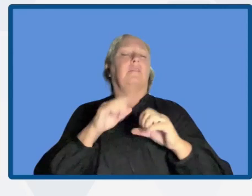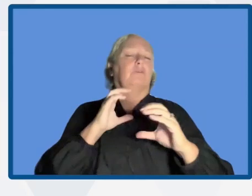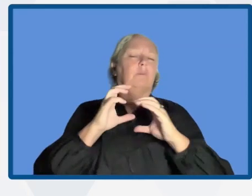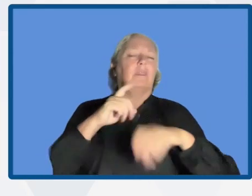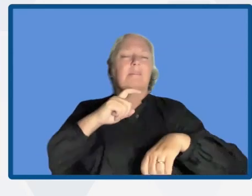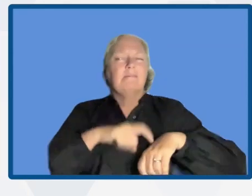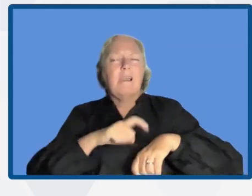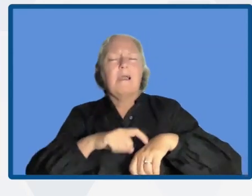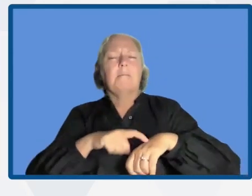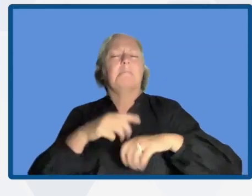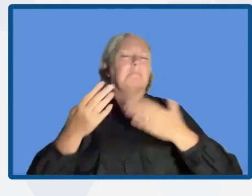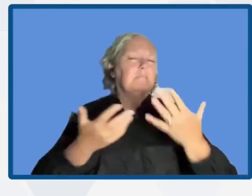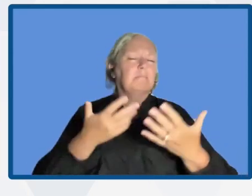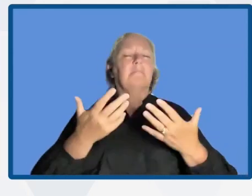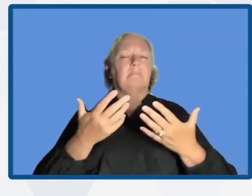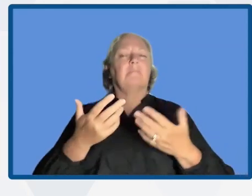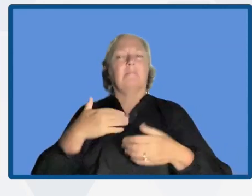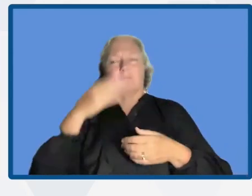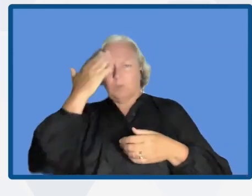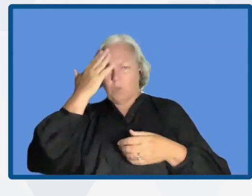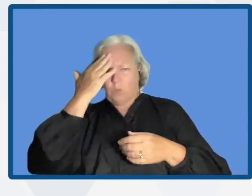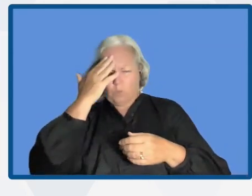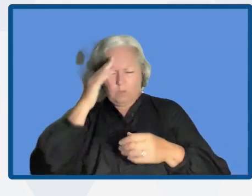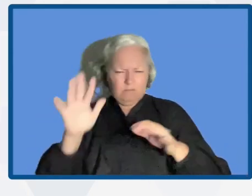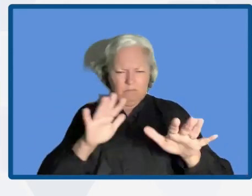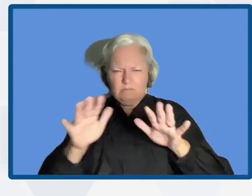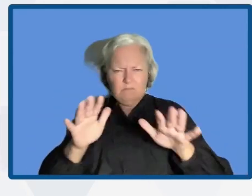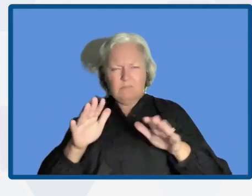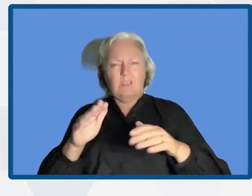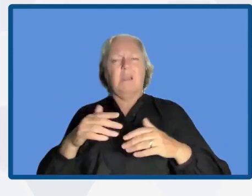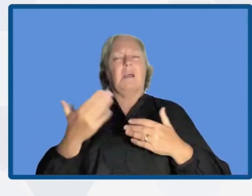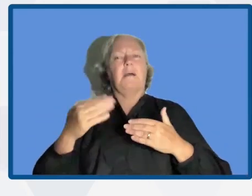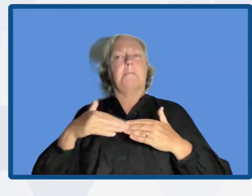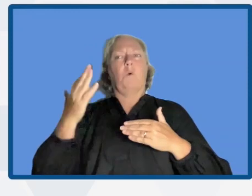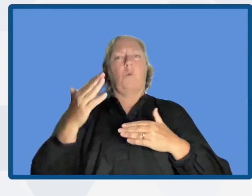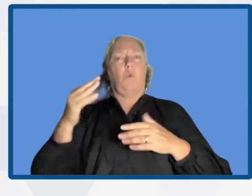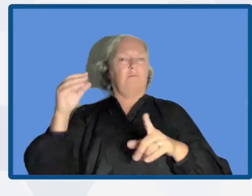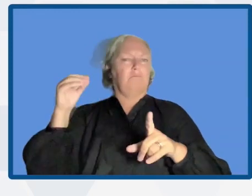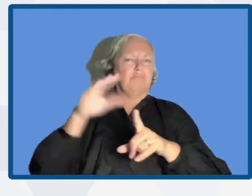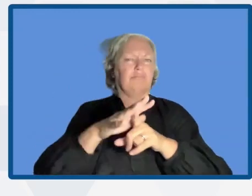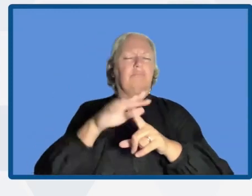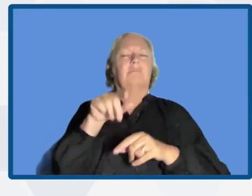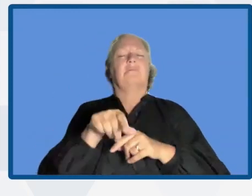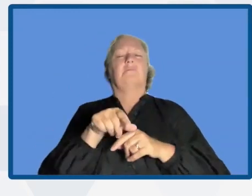close to volcano areas or more exposed areas, in order to have